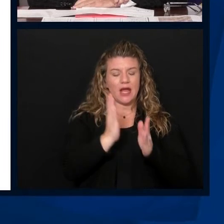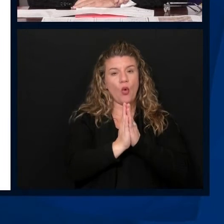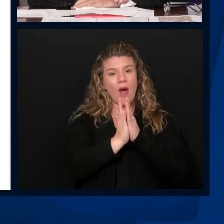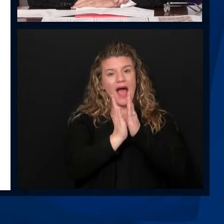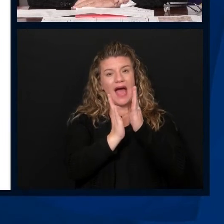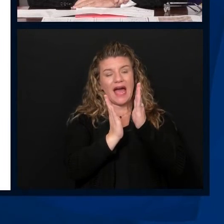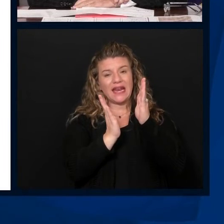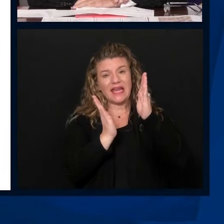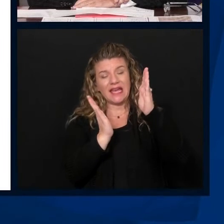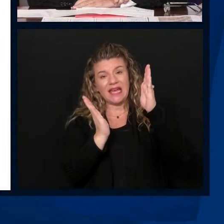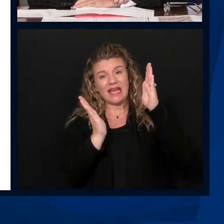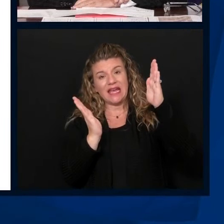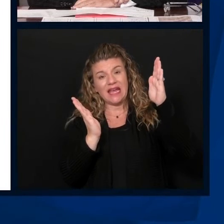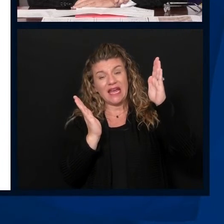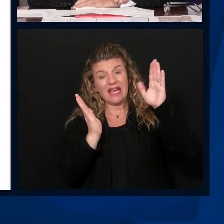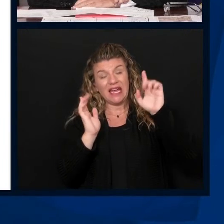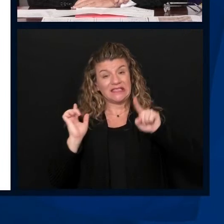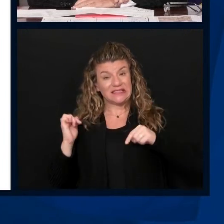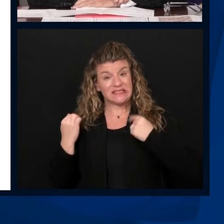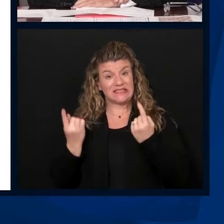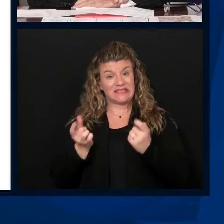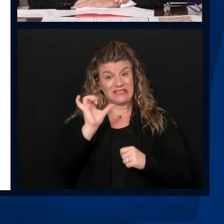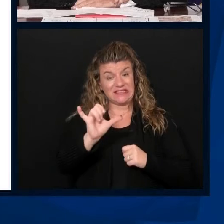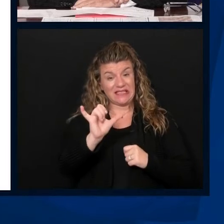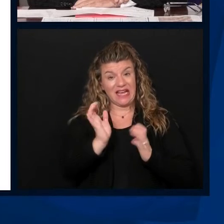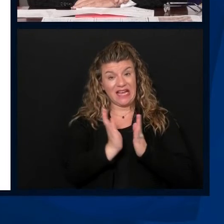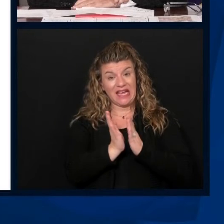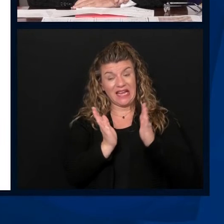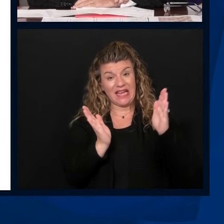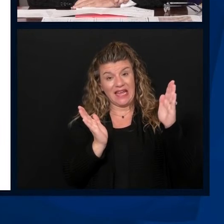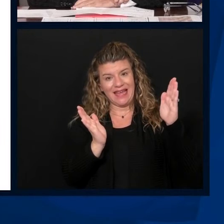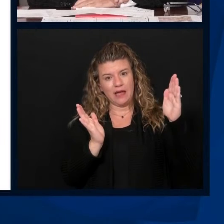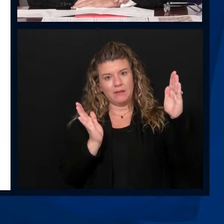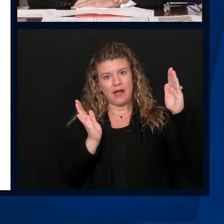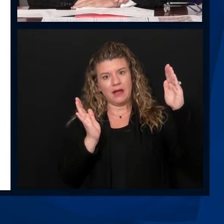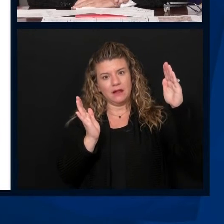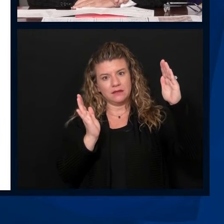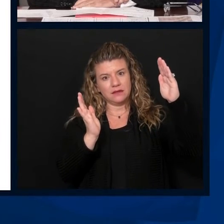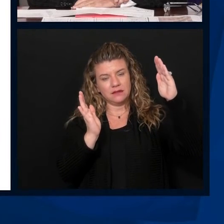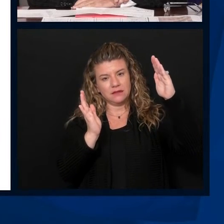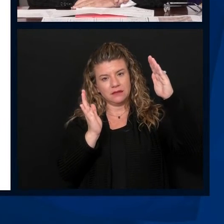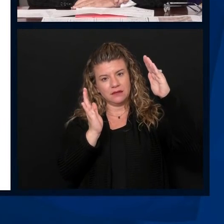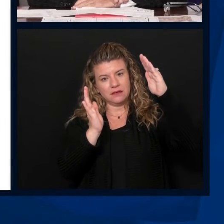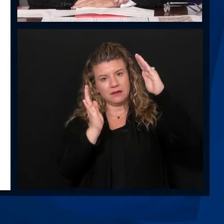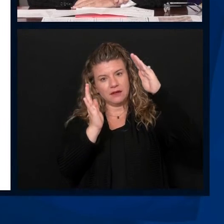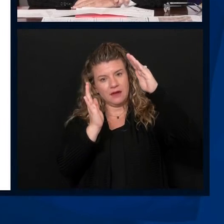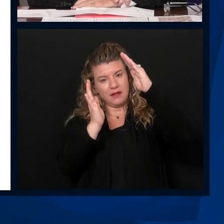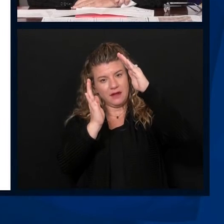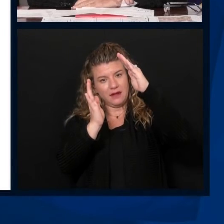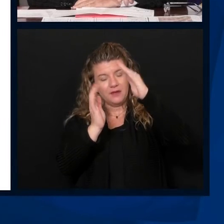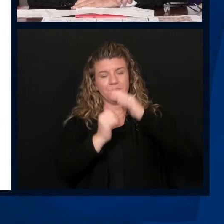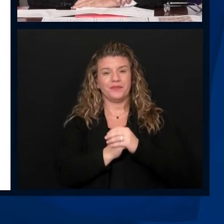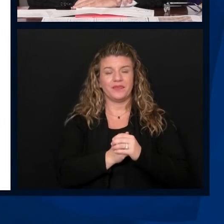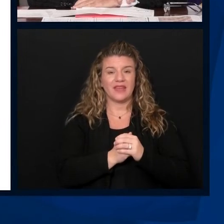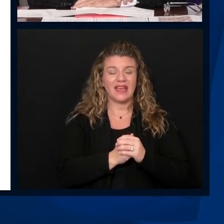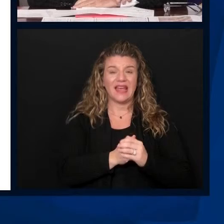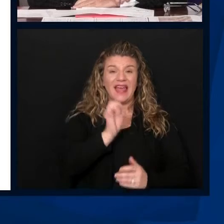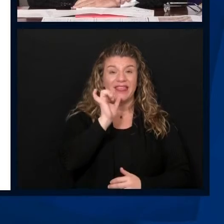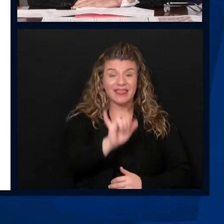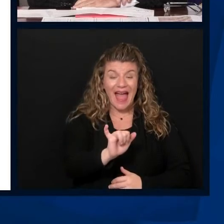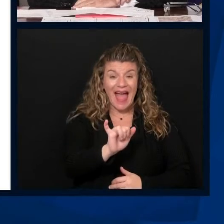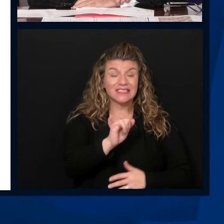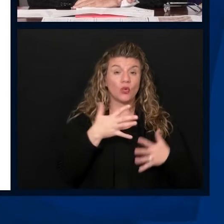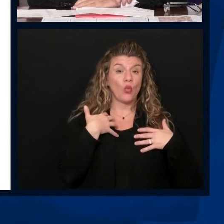area. And since that time, it's gotten closer and closer and closer together. This is